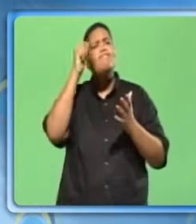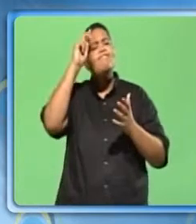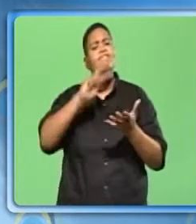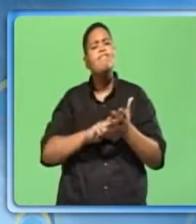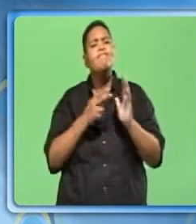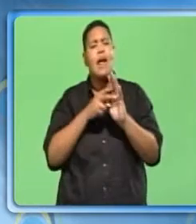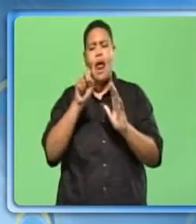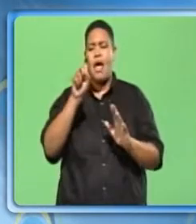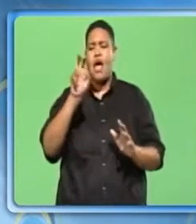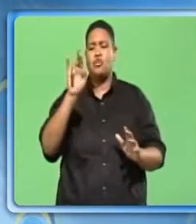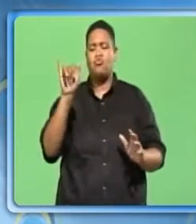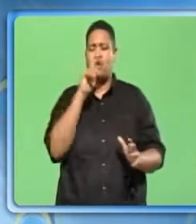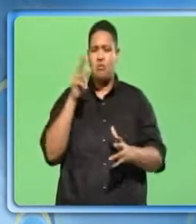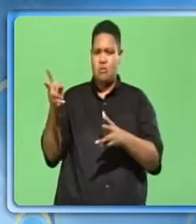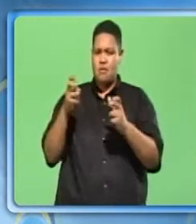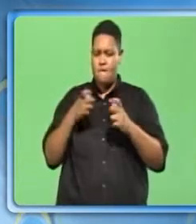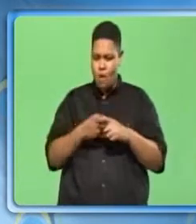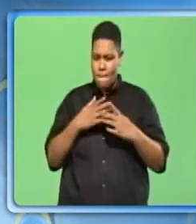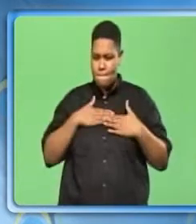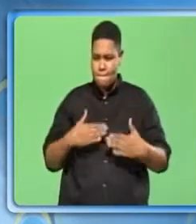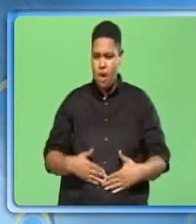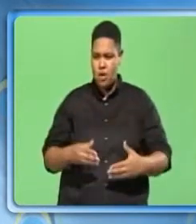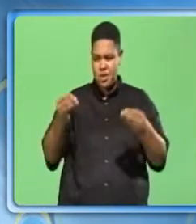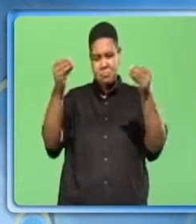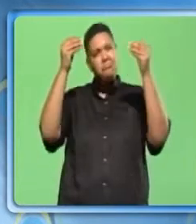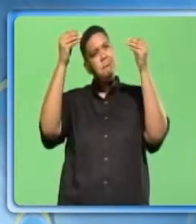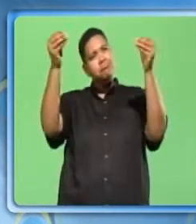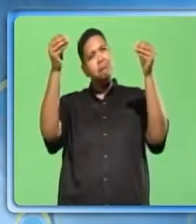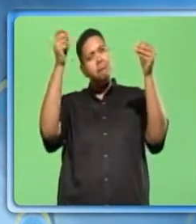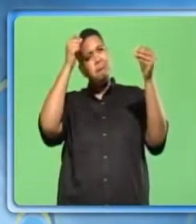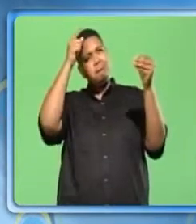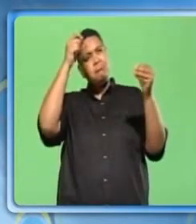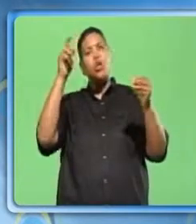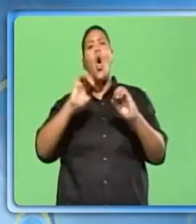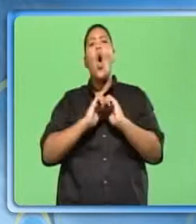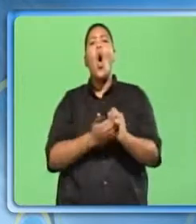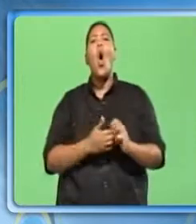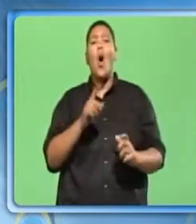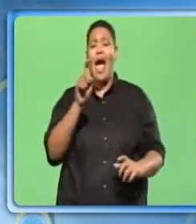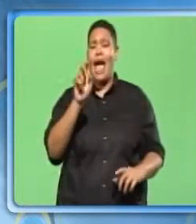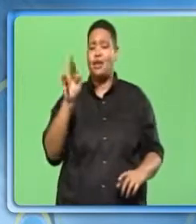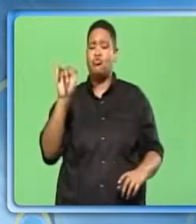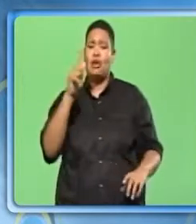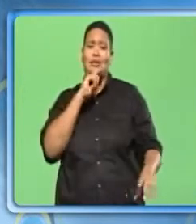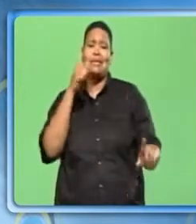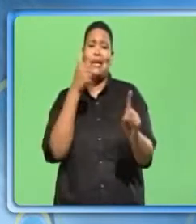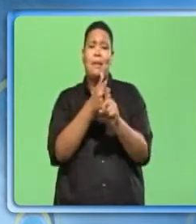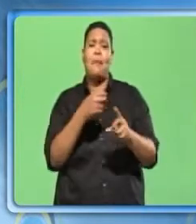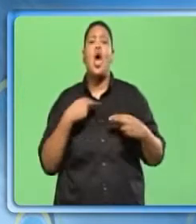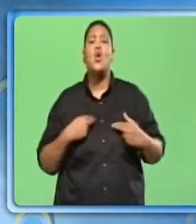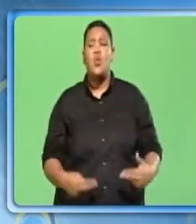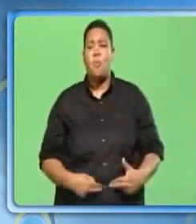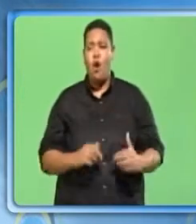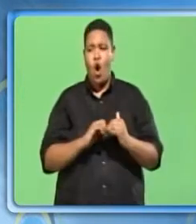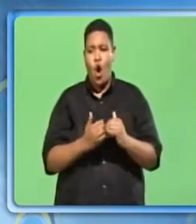X-rays taken from various parts of the body and to understand how the X-rays affect